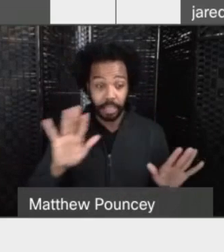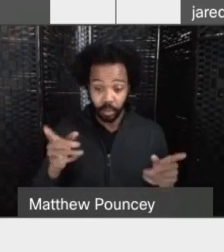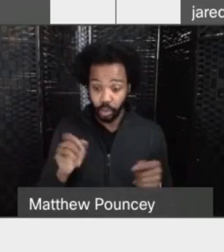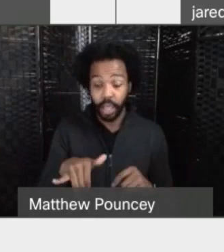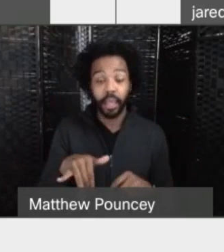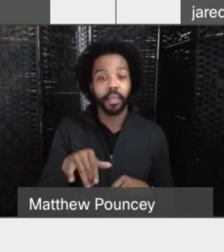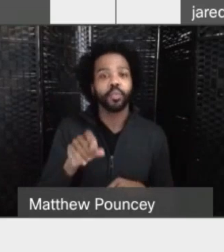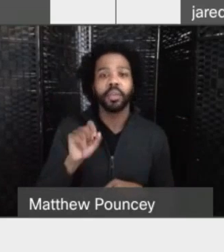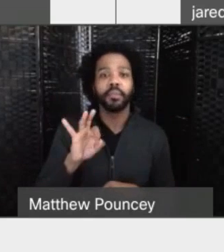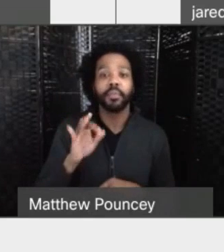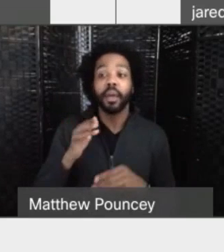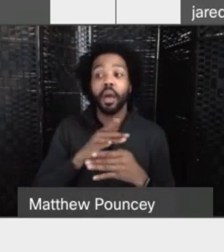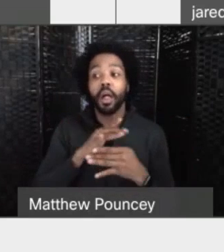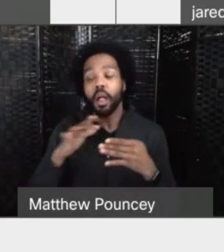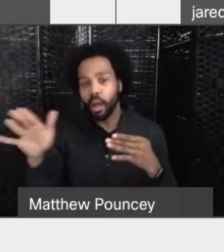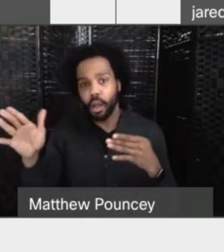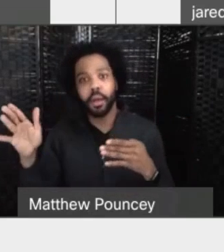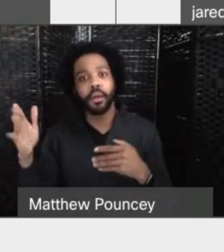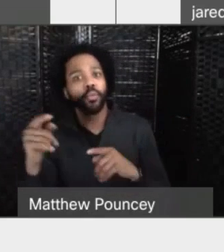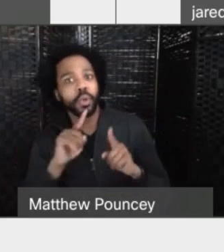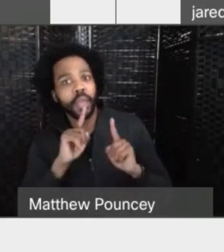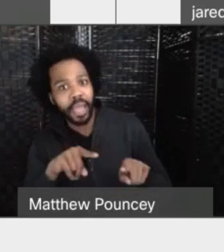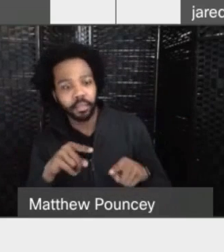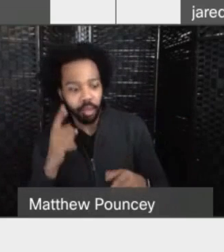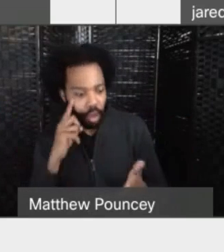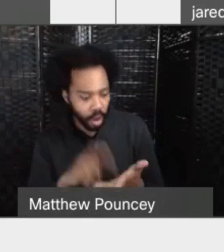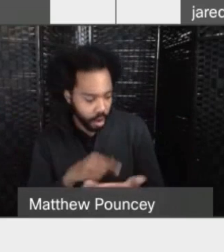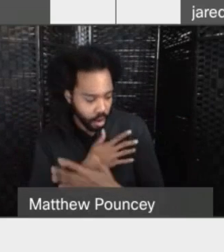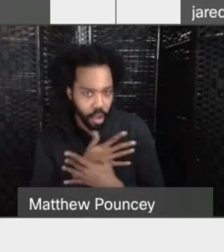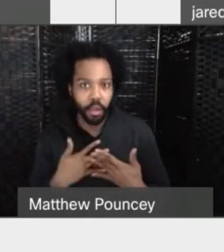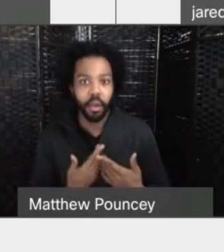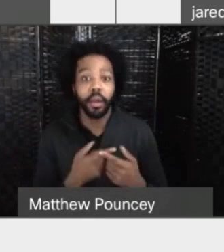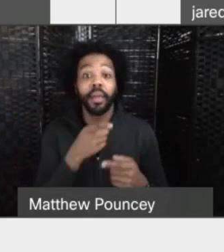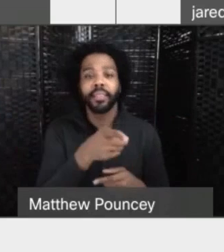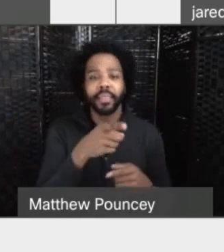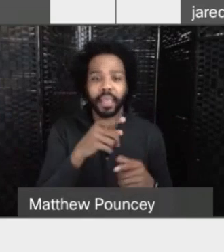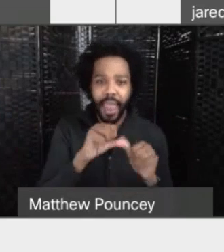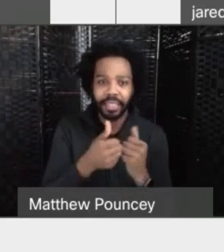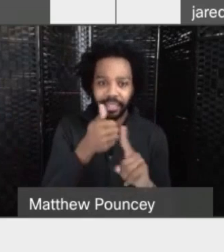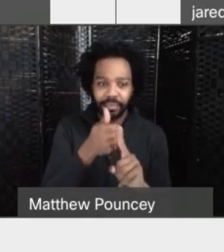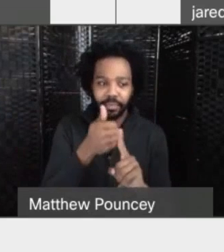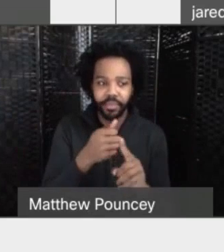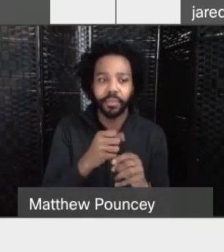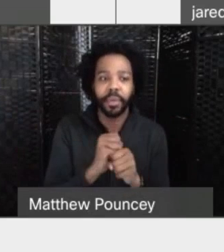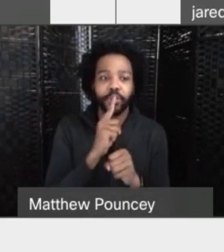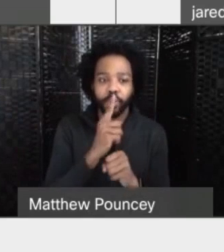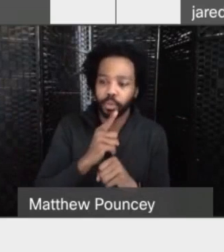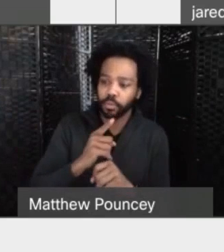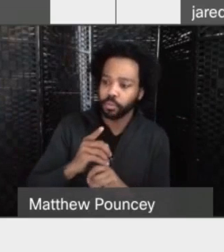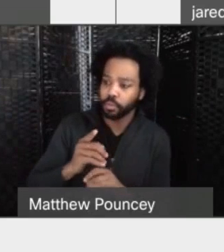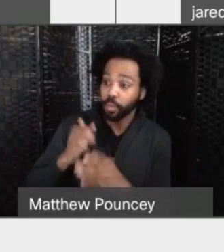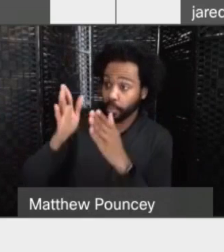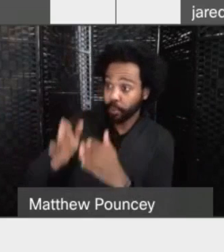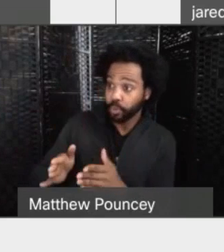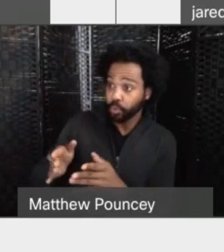or after the fact responses, that they have done their diligence to ensure that the person making the